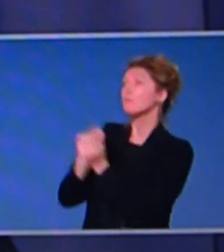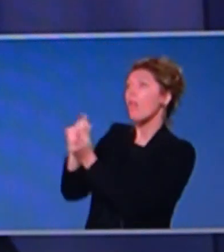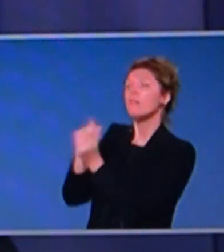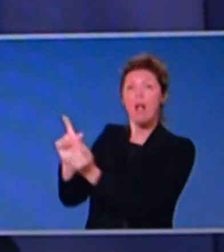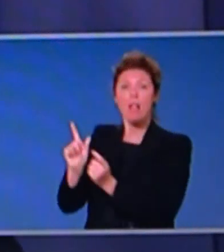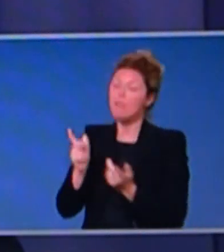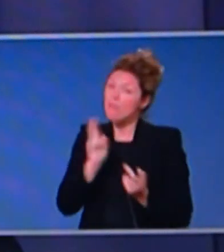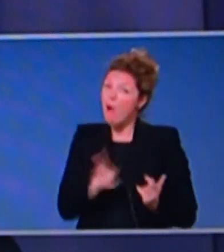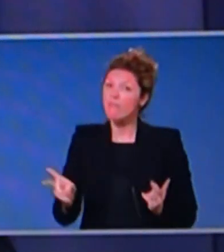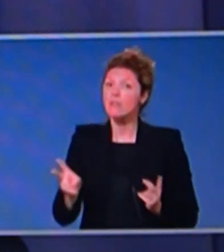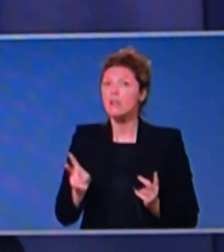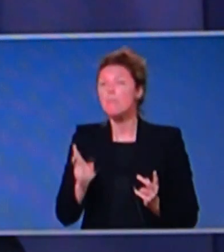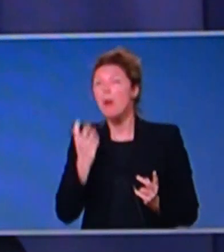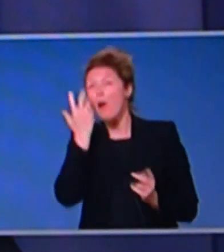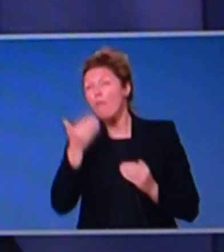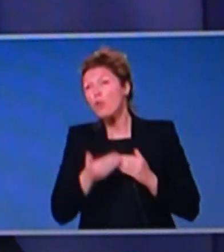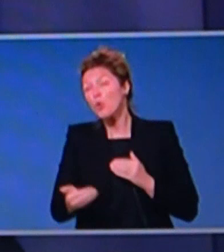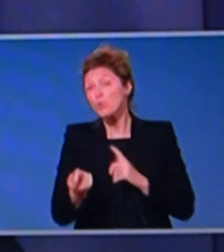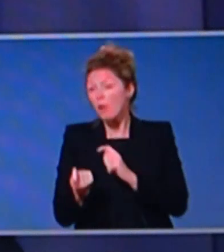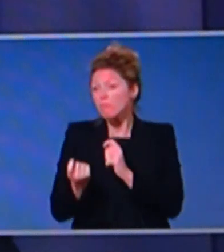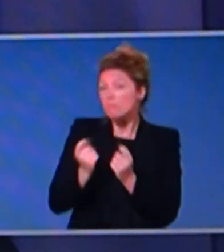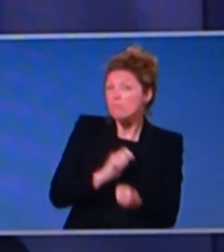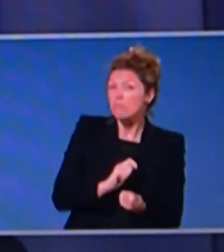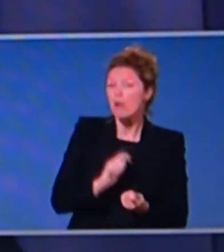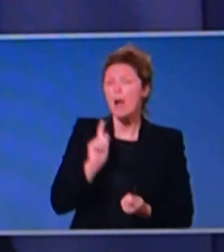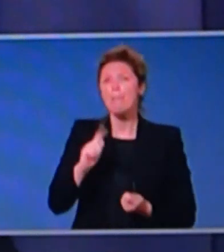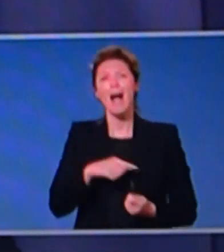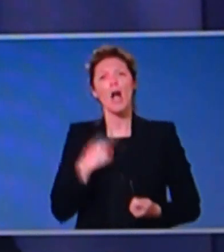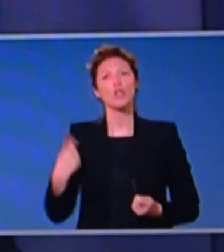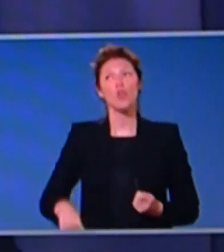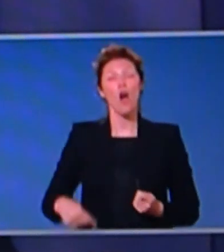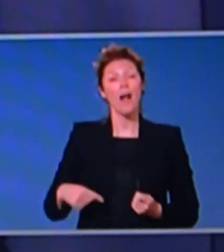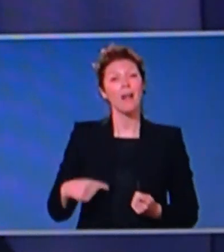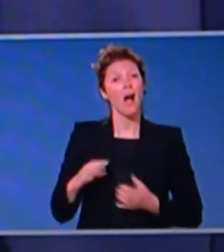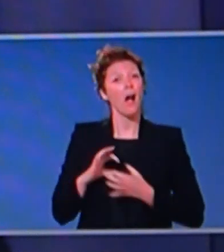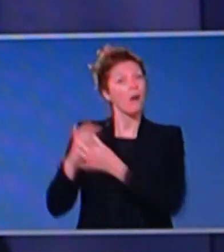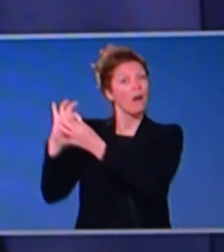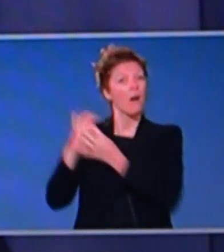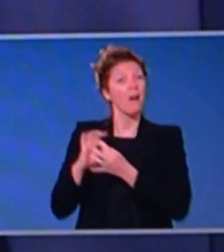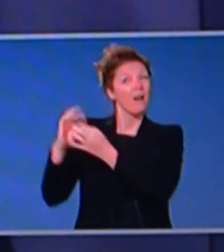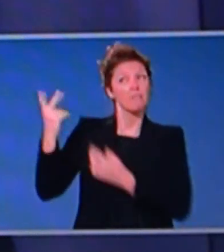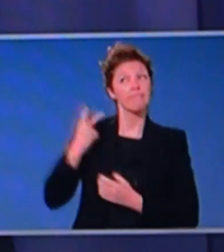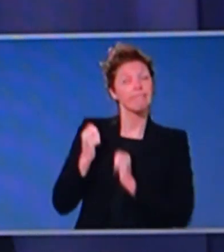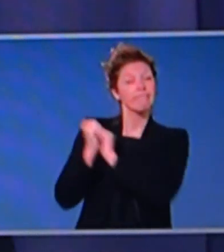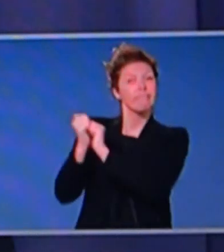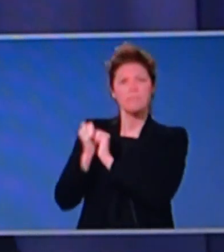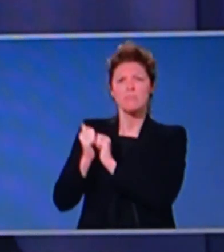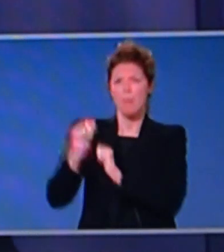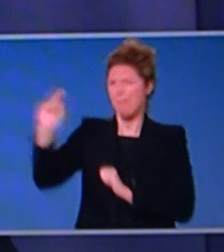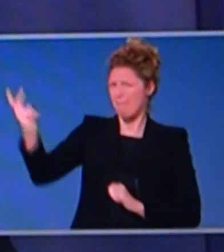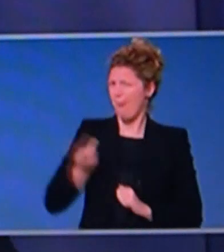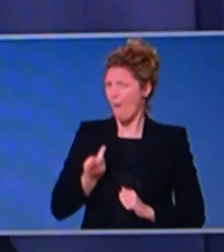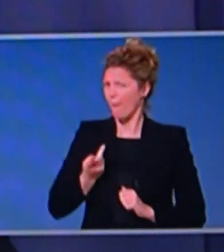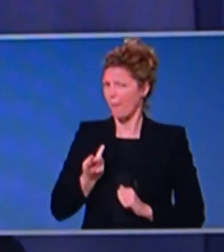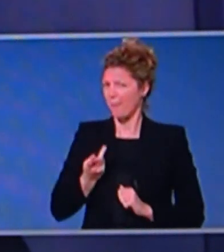in the future. I mean, the thing about our relationship with China is it's a mutually beneficial one. It's a comprehensive strategic partnership,